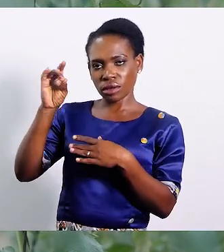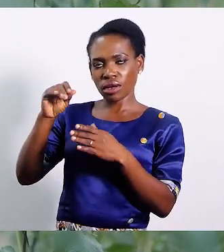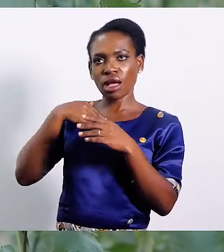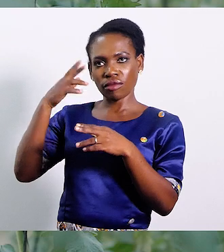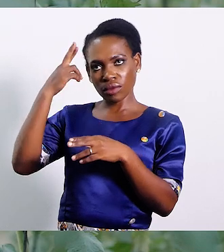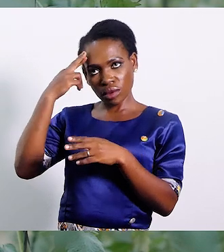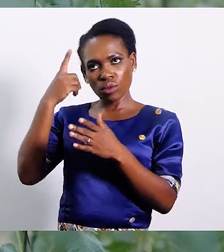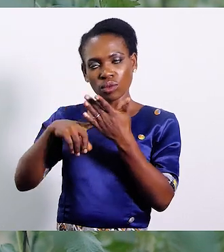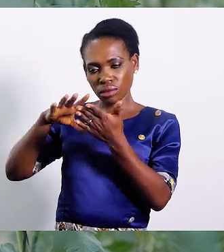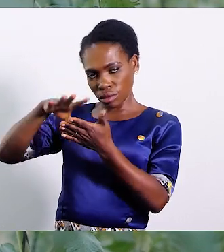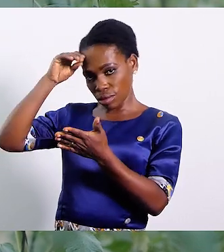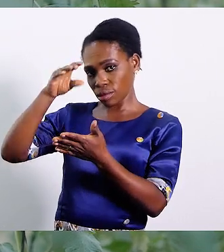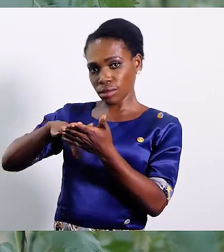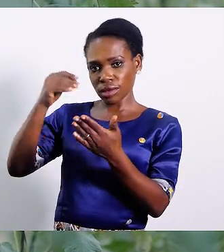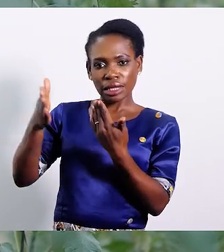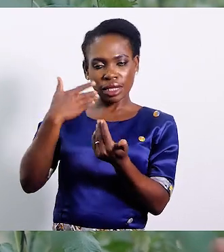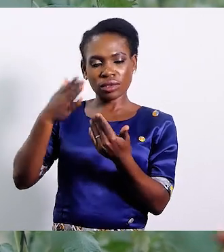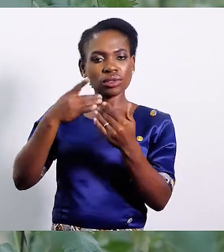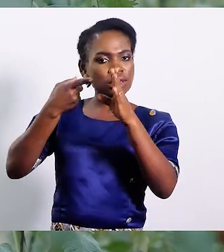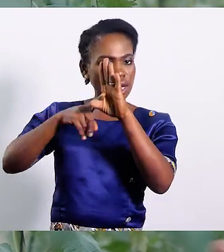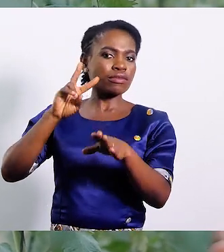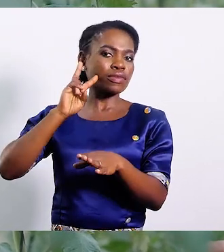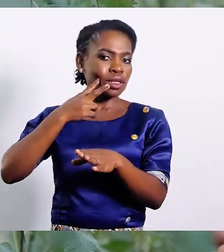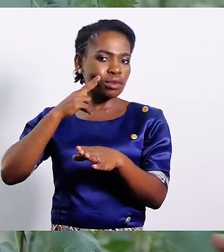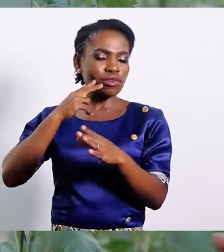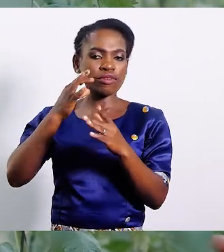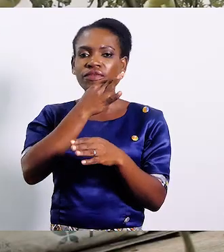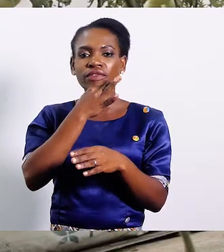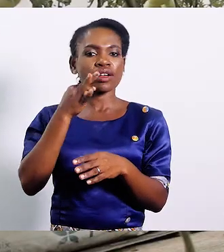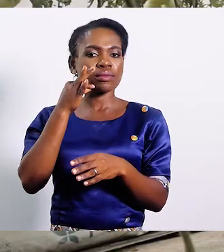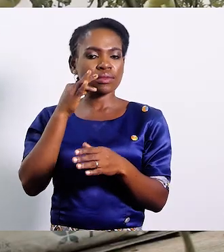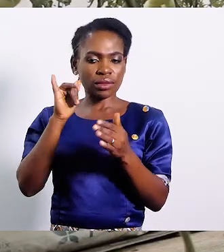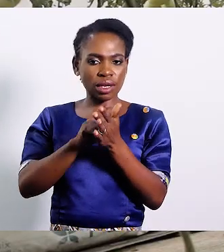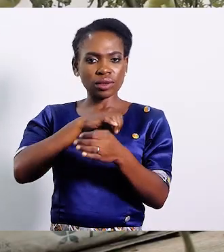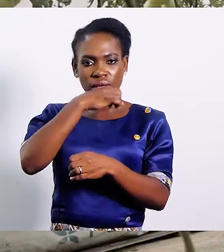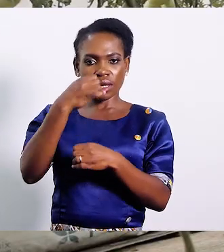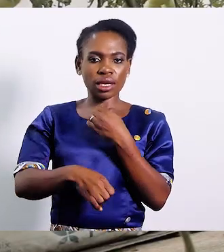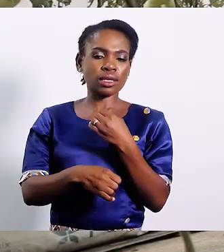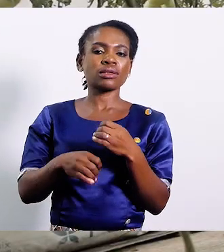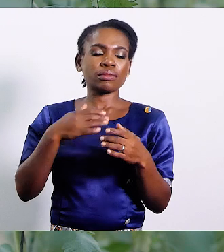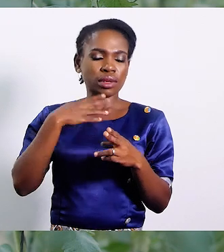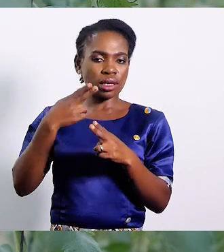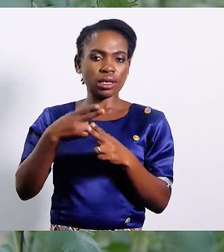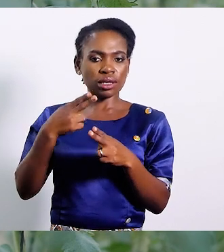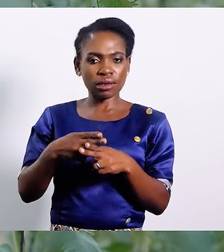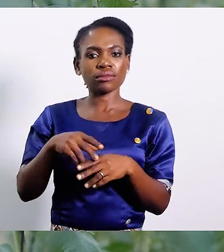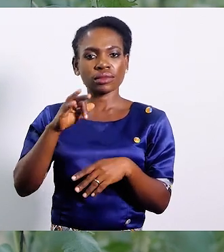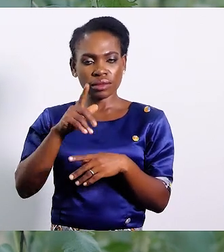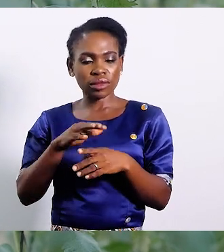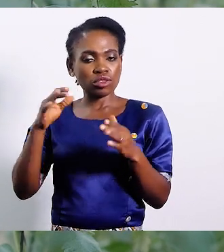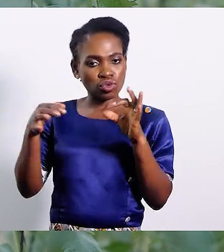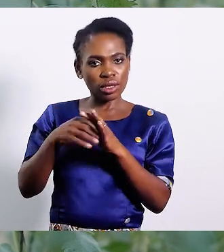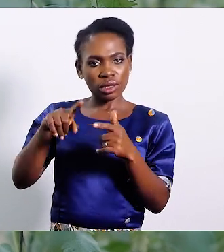picked nuggets of wisdom from what he said. It's so easy to start a vegetable farm. Anyway, that's how we end the show. My name is Araba